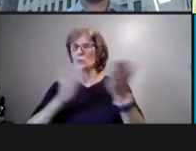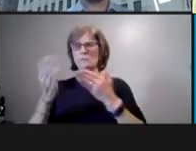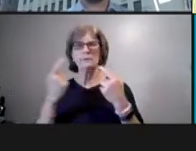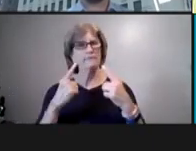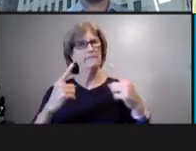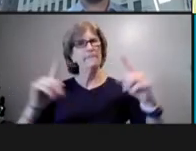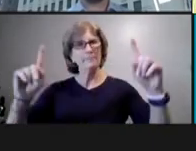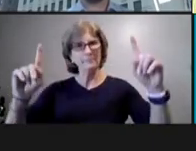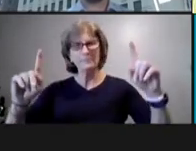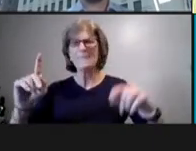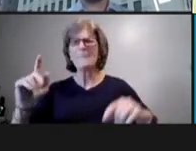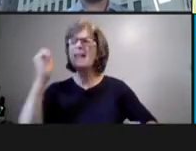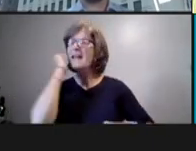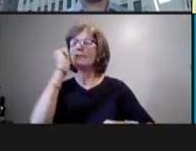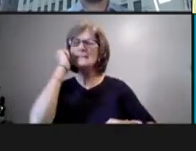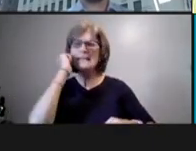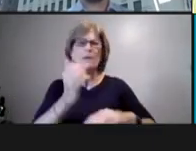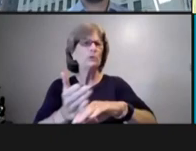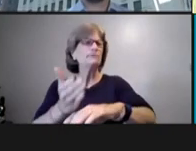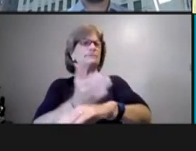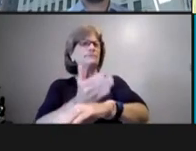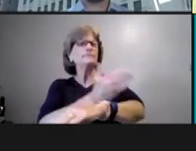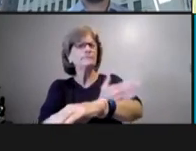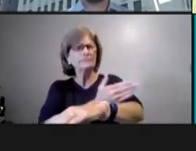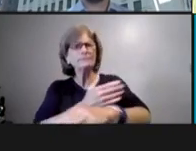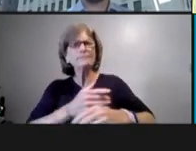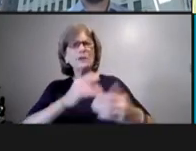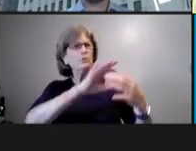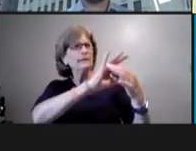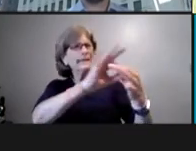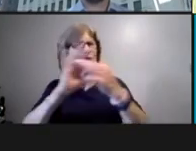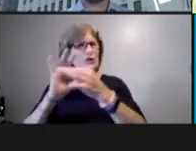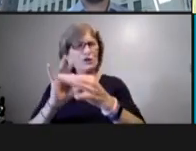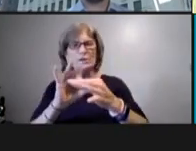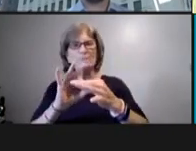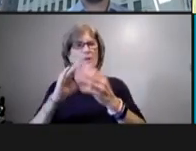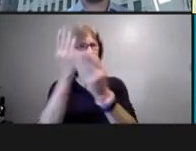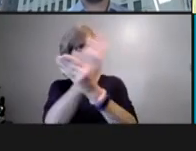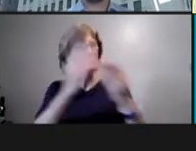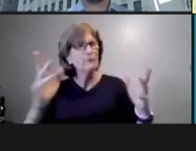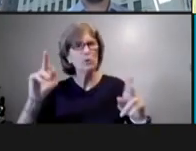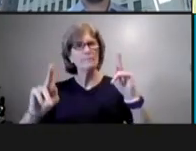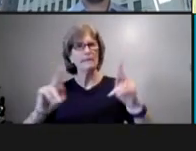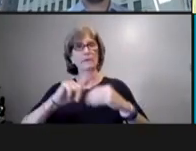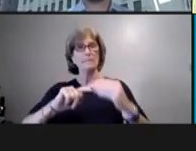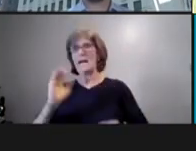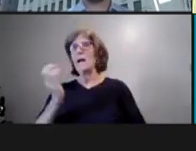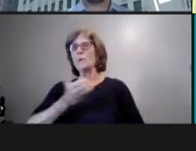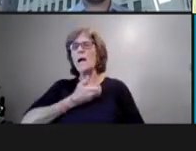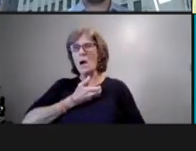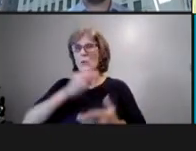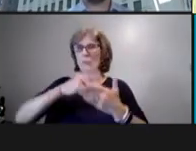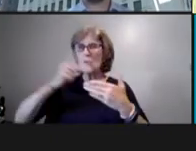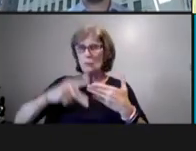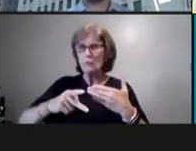every day to improve our relationships in the community, to get the word out that this assistance is out